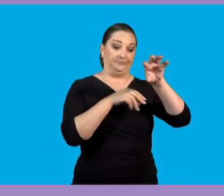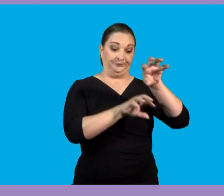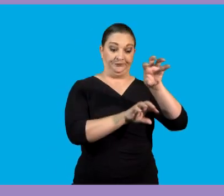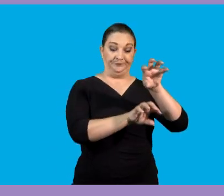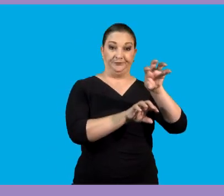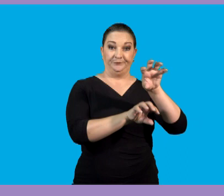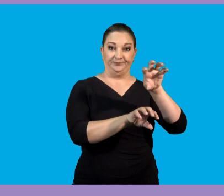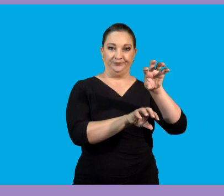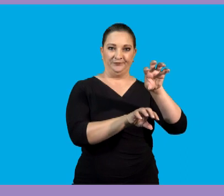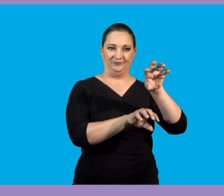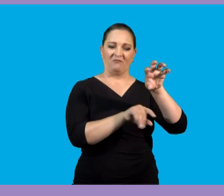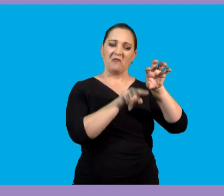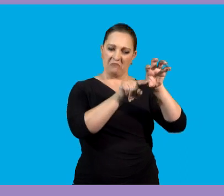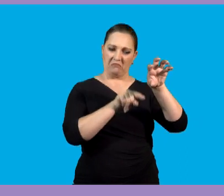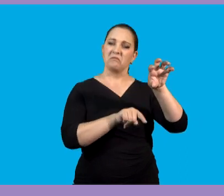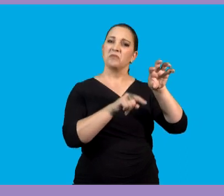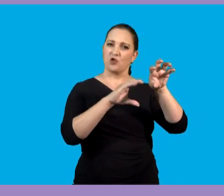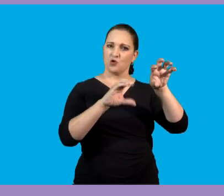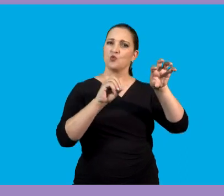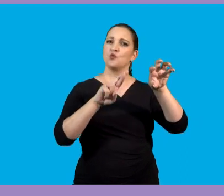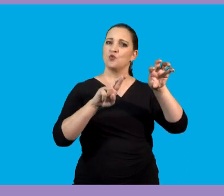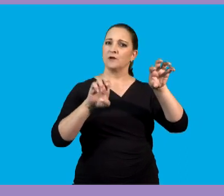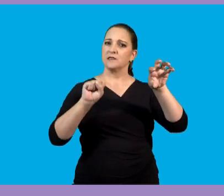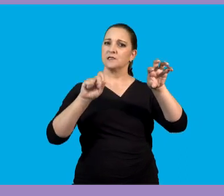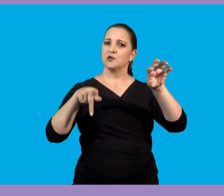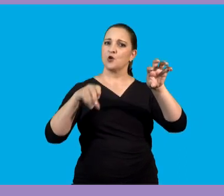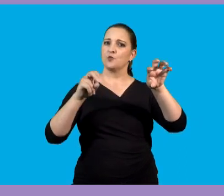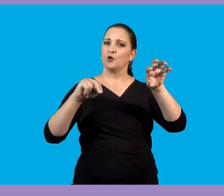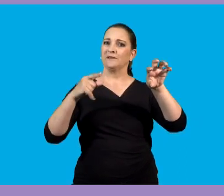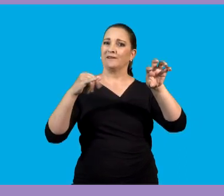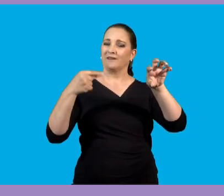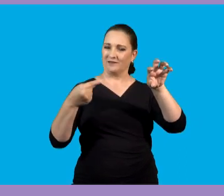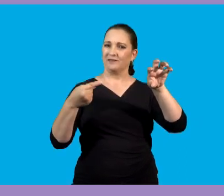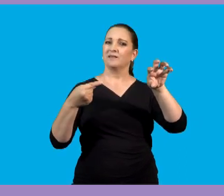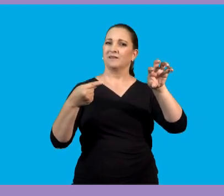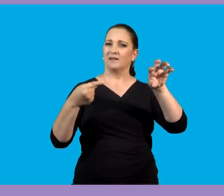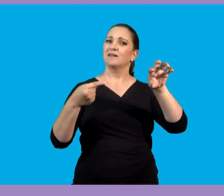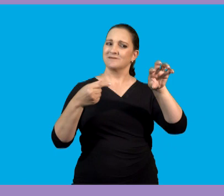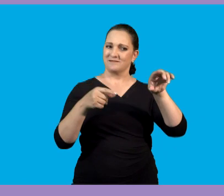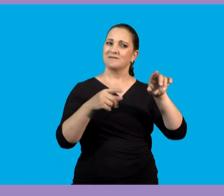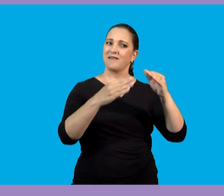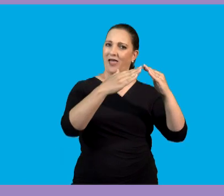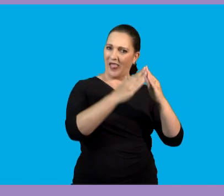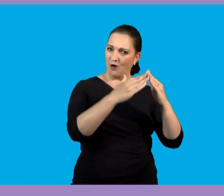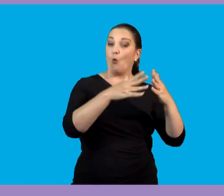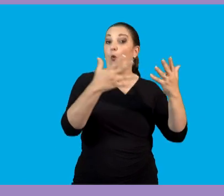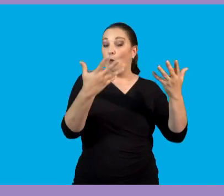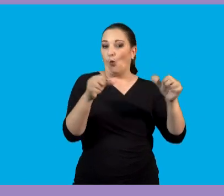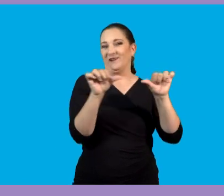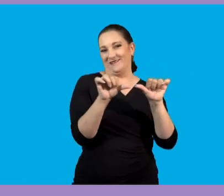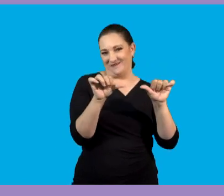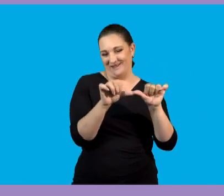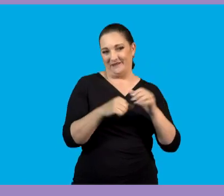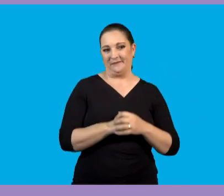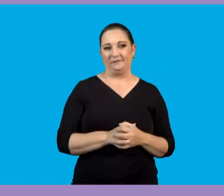shapes that are corresponding in sides or in angles. So when we're looking at these two shapes, we